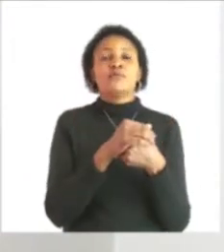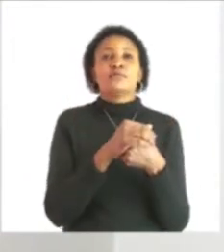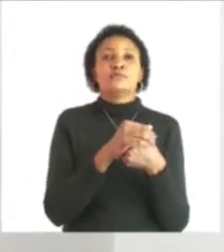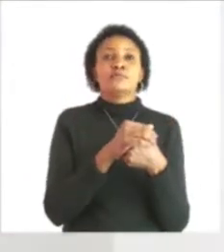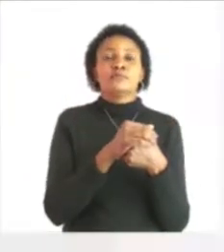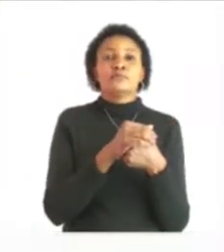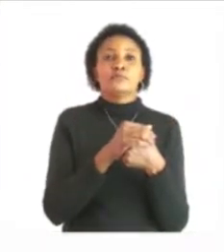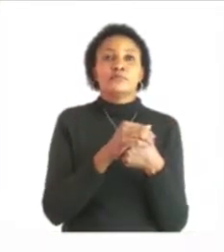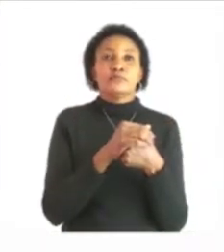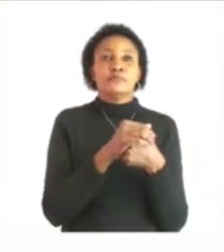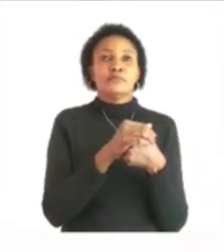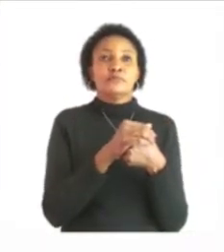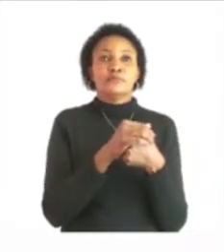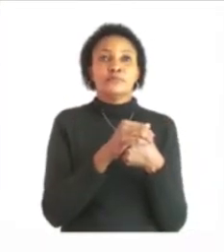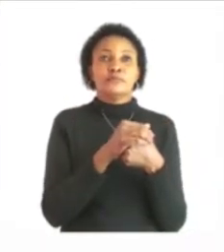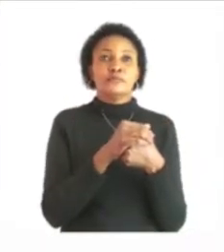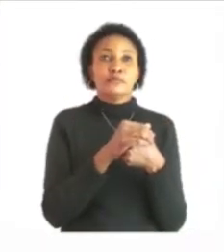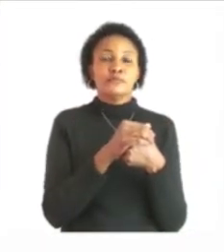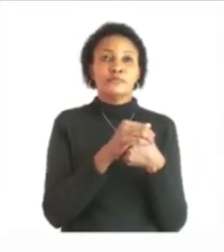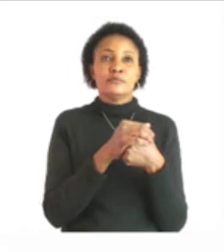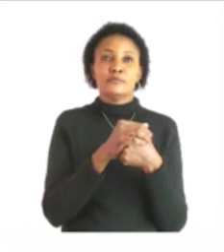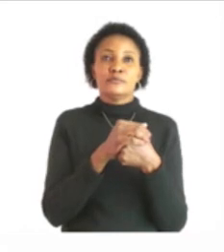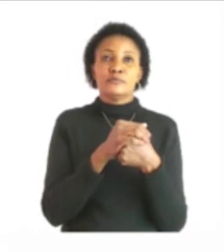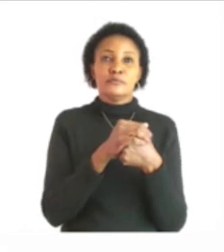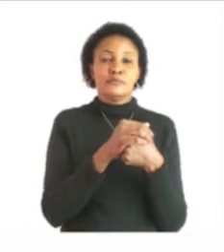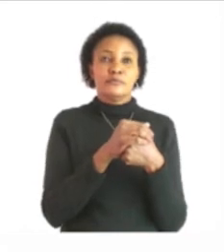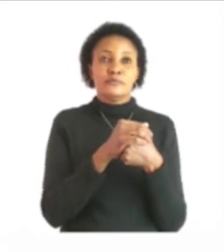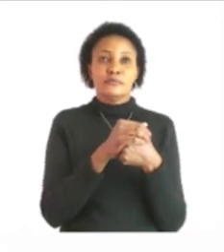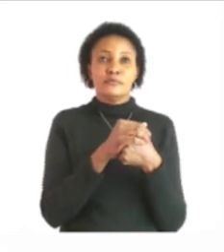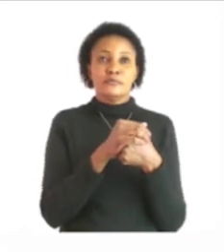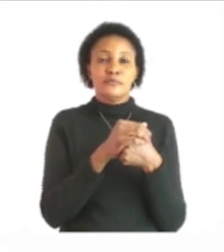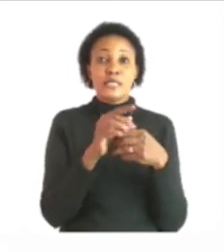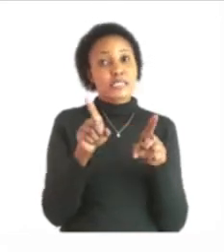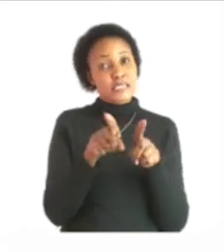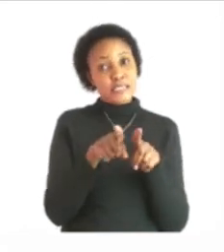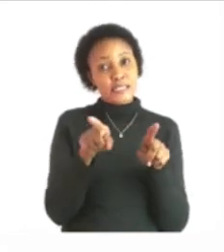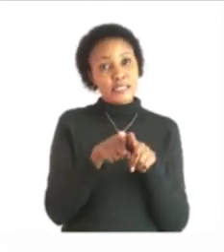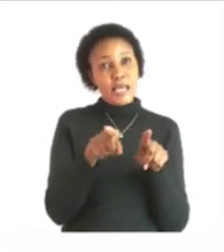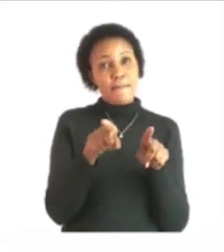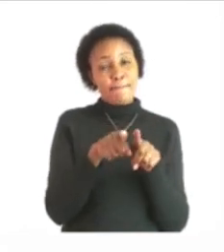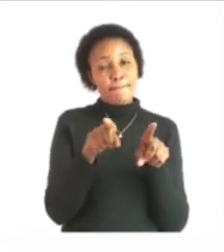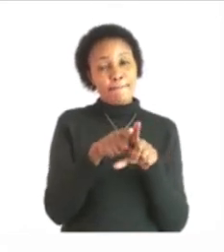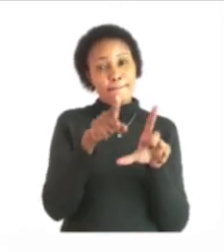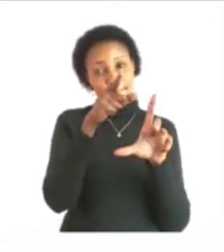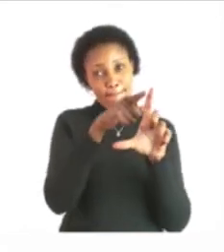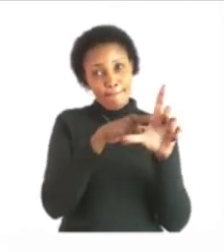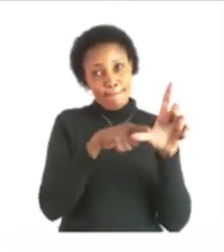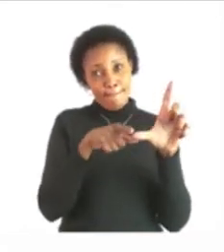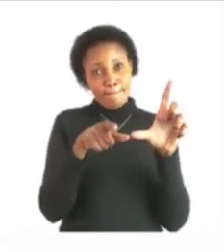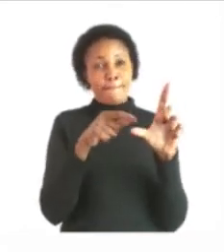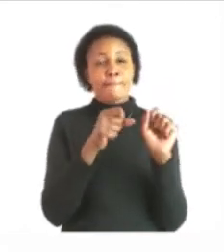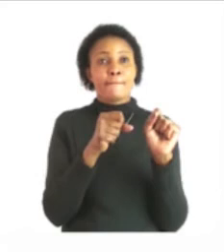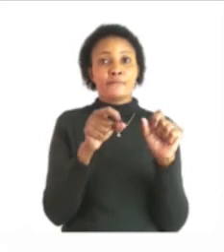24, if you turn to page 24, it's a similar thing. It's also a graph. But